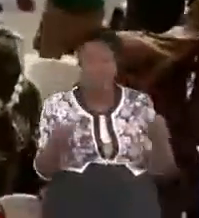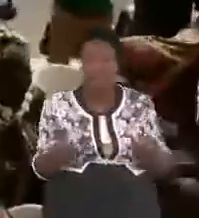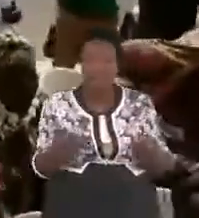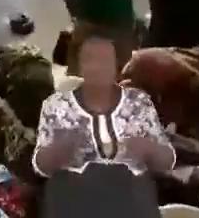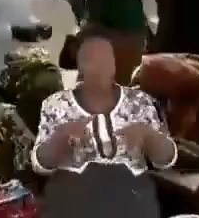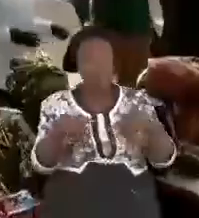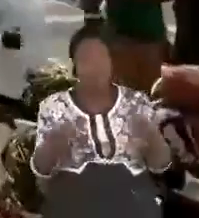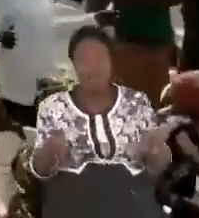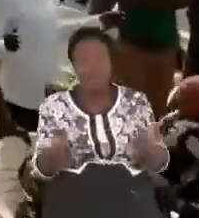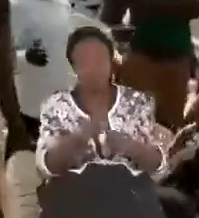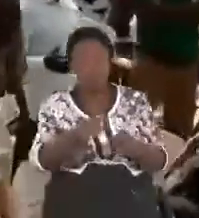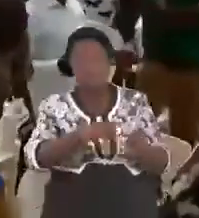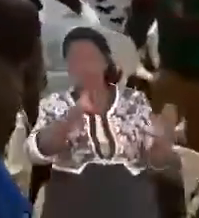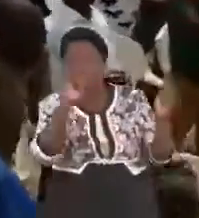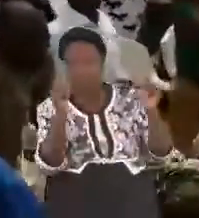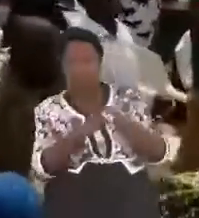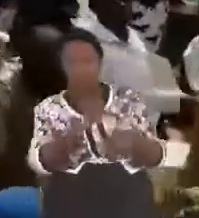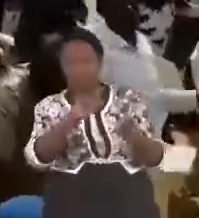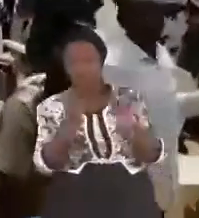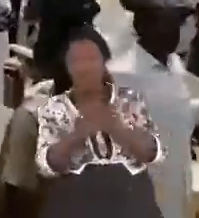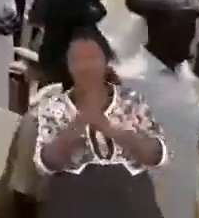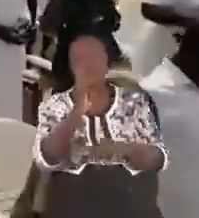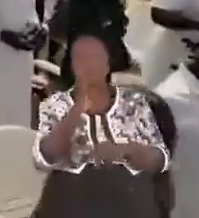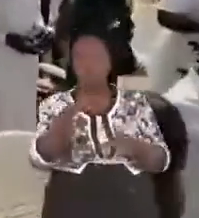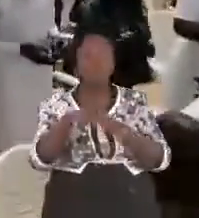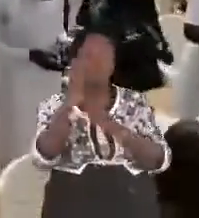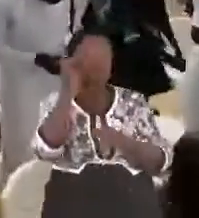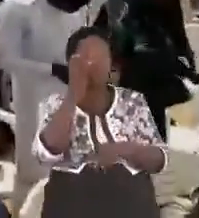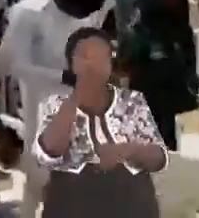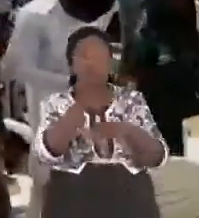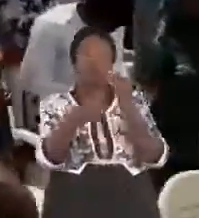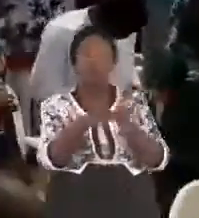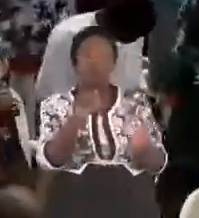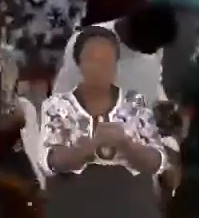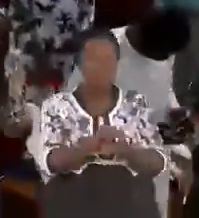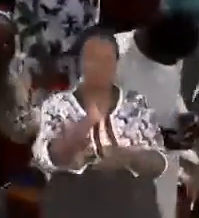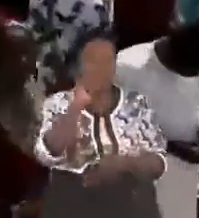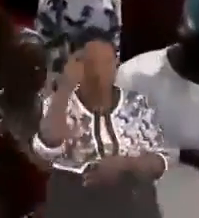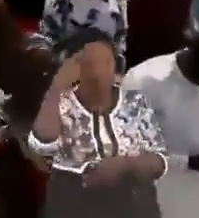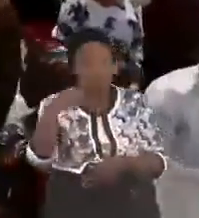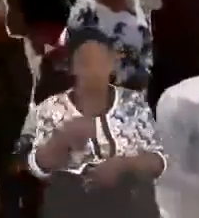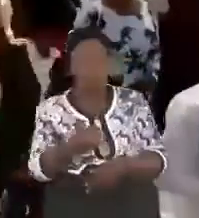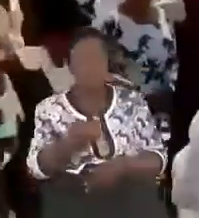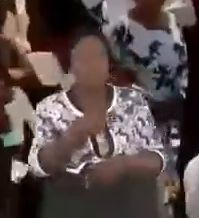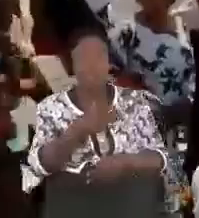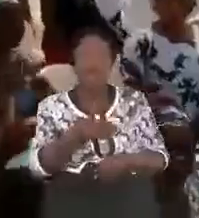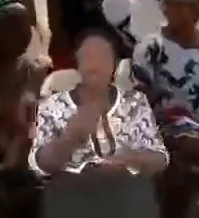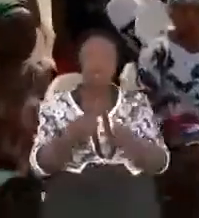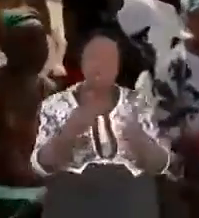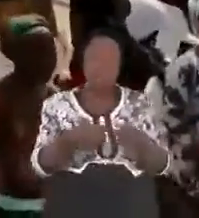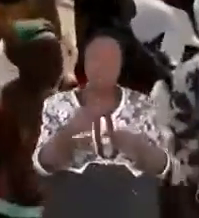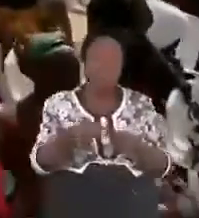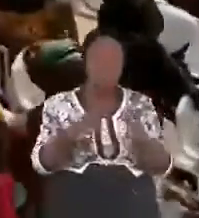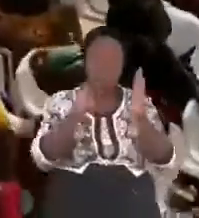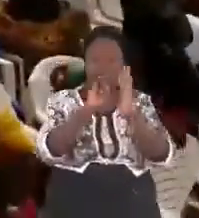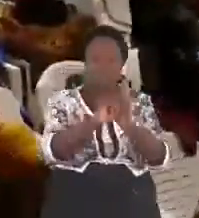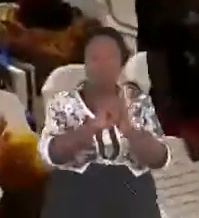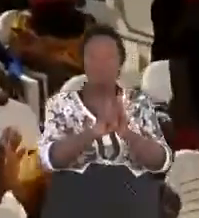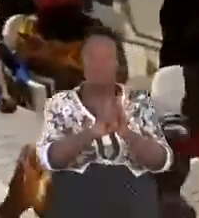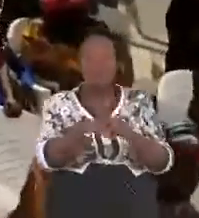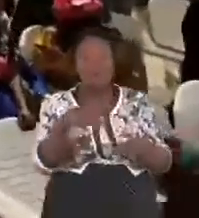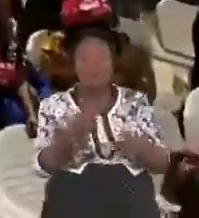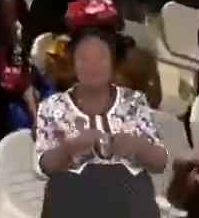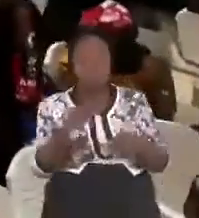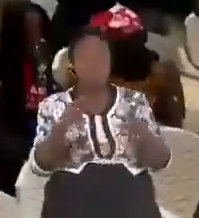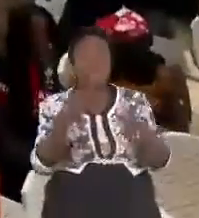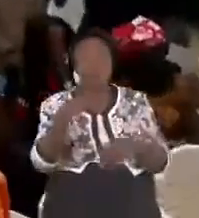your water into wine all that is for me and the symbolics are page as the subject was